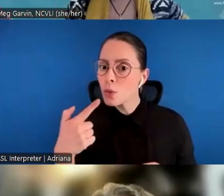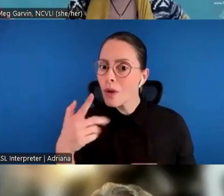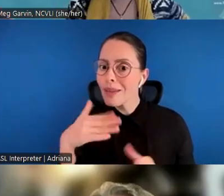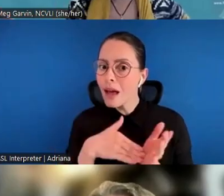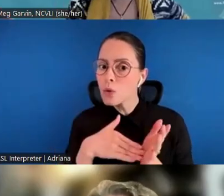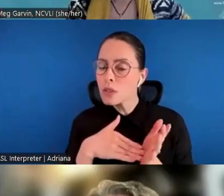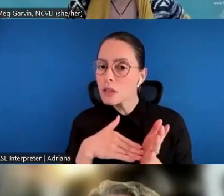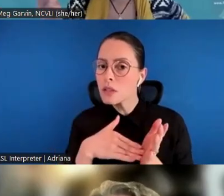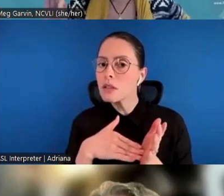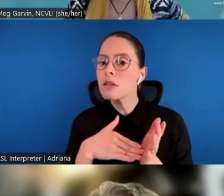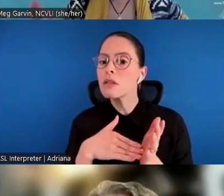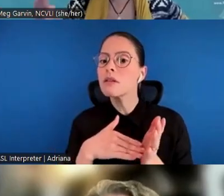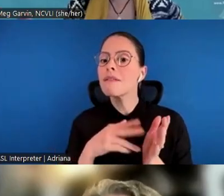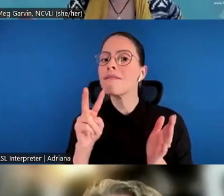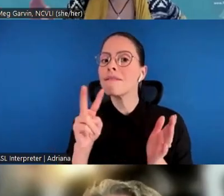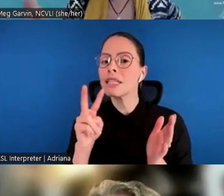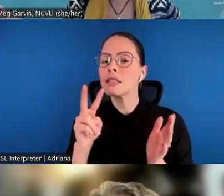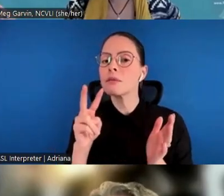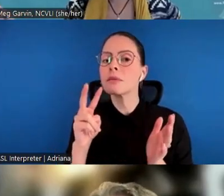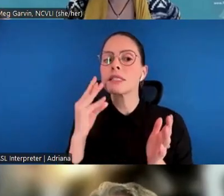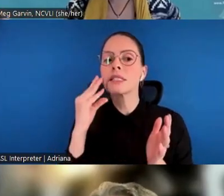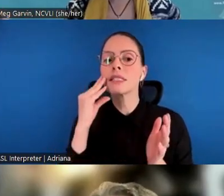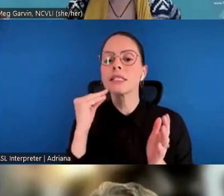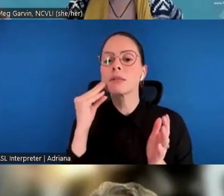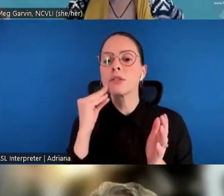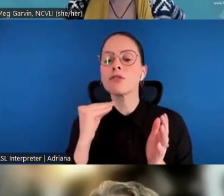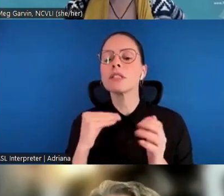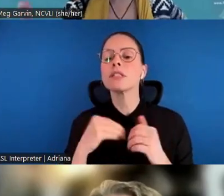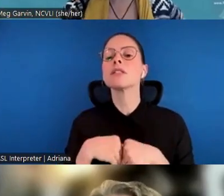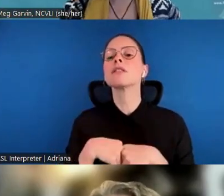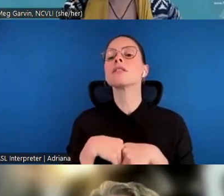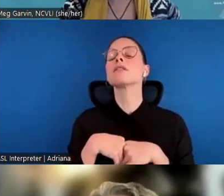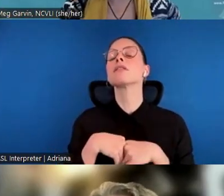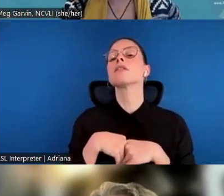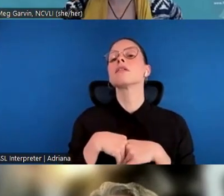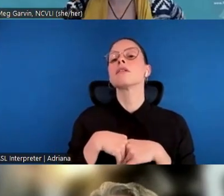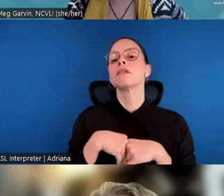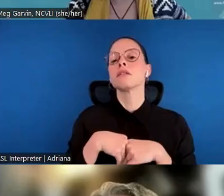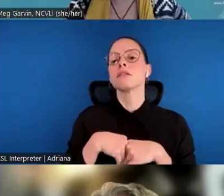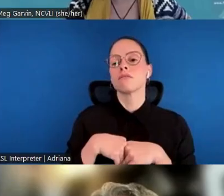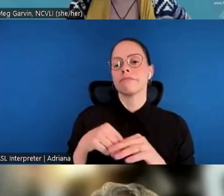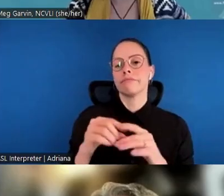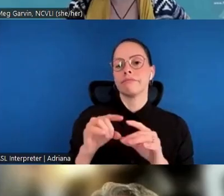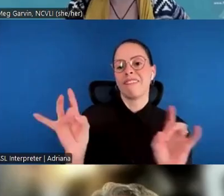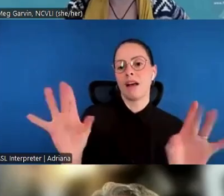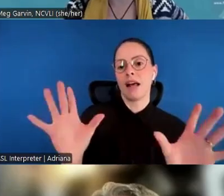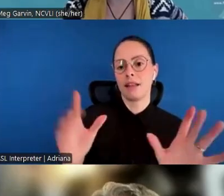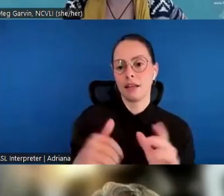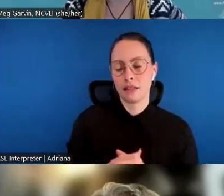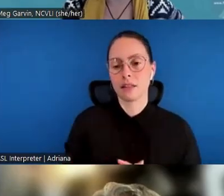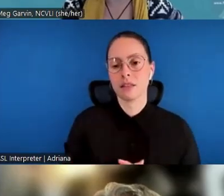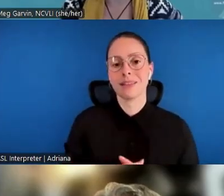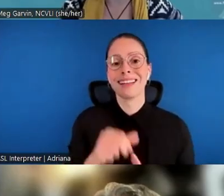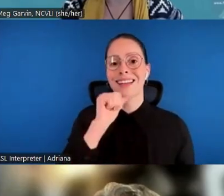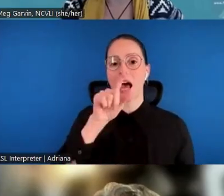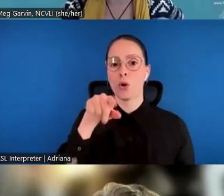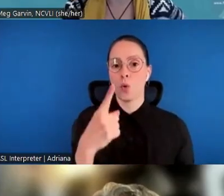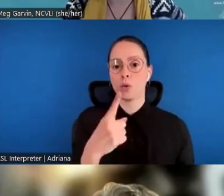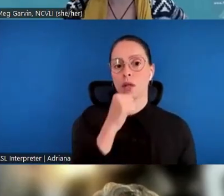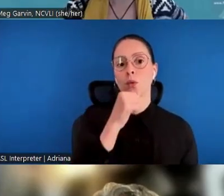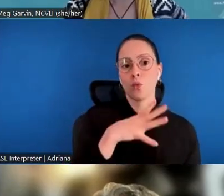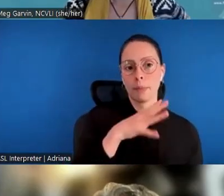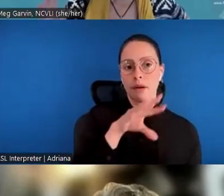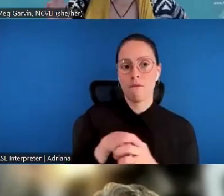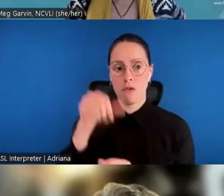just women. The data shows 19,200 women and more than 16,000 men experienced sexual violence in that fiscal